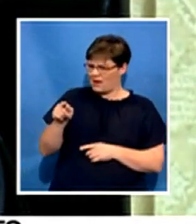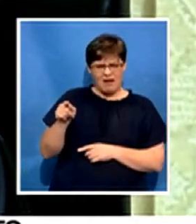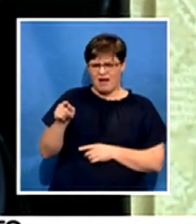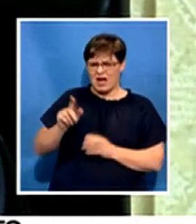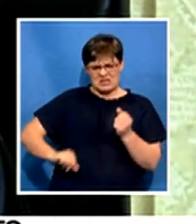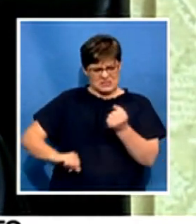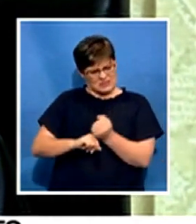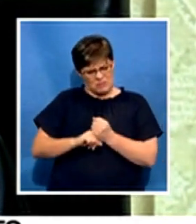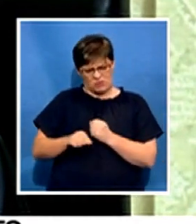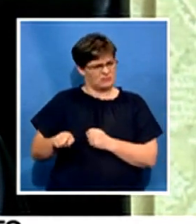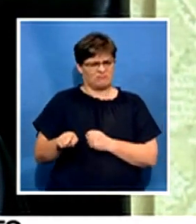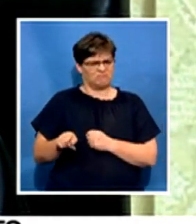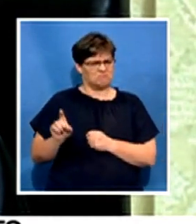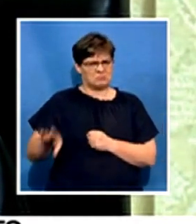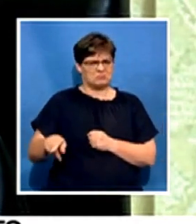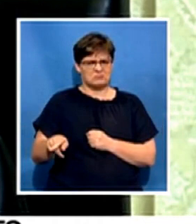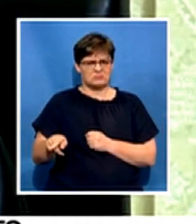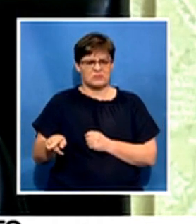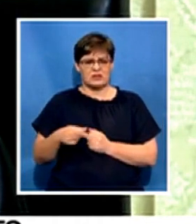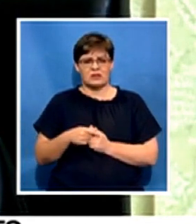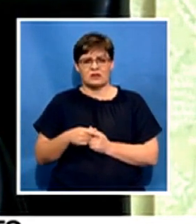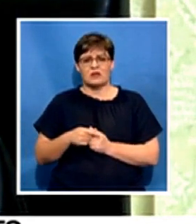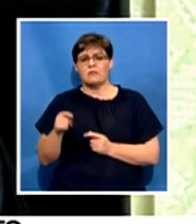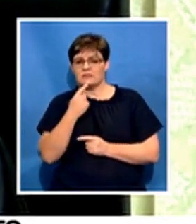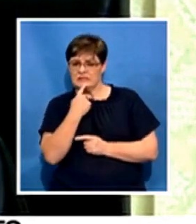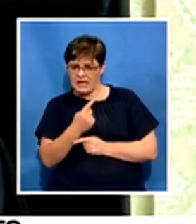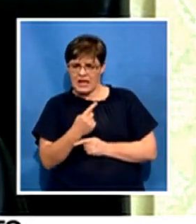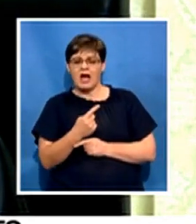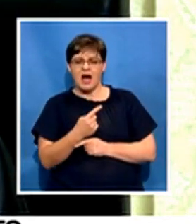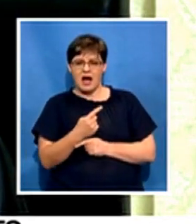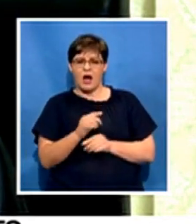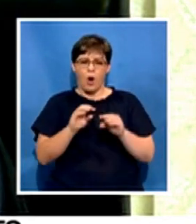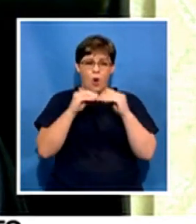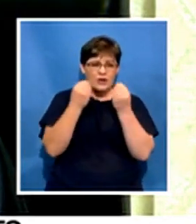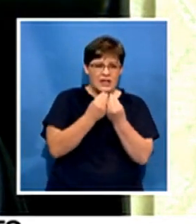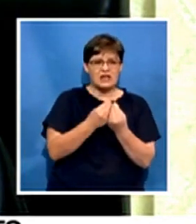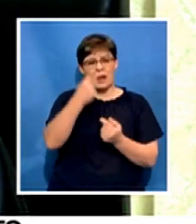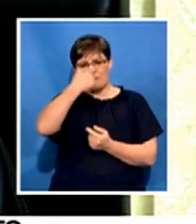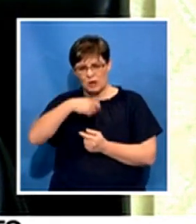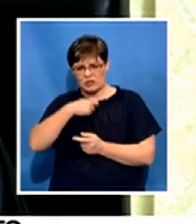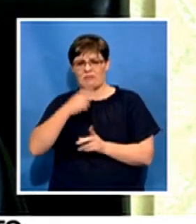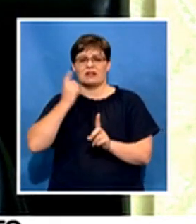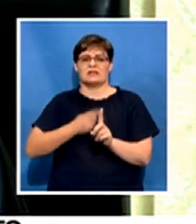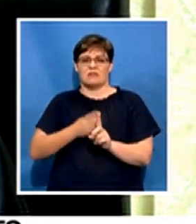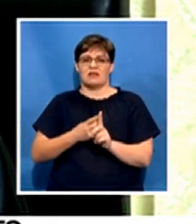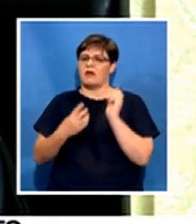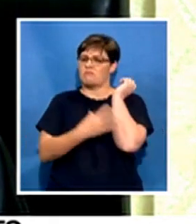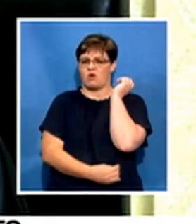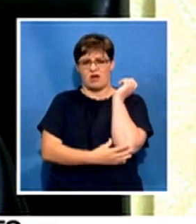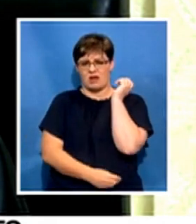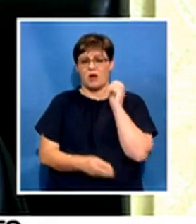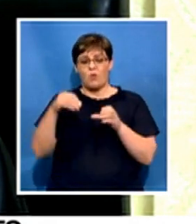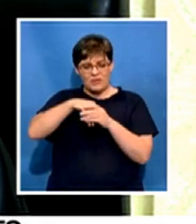The meeting lamented the poor state of organizational and personal discipline in the ranks of the ANC and the lack